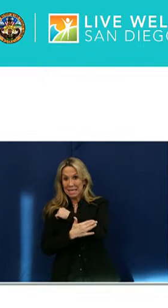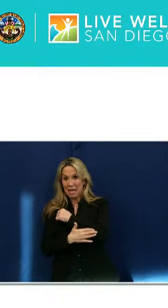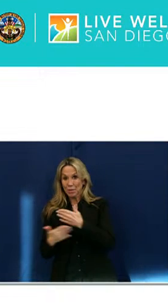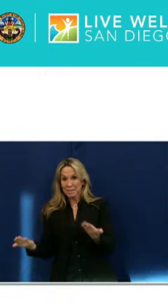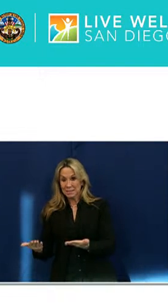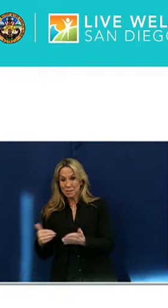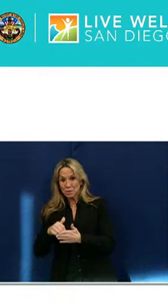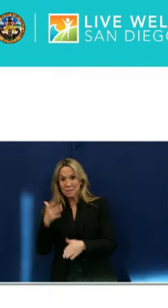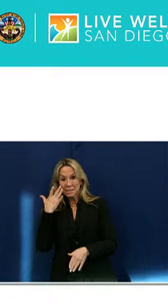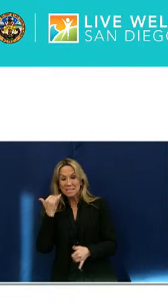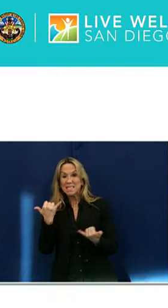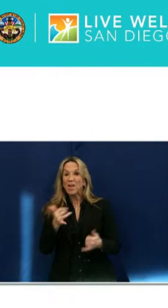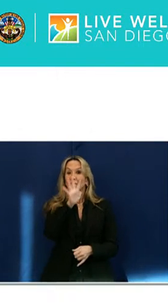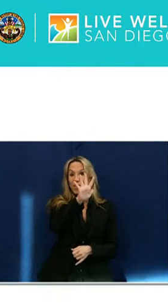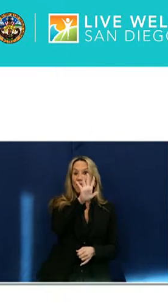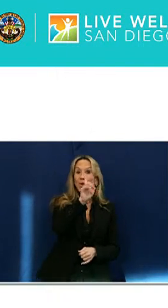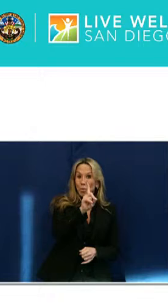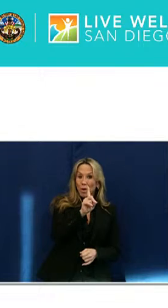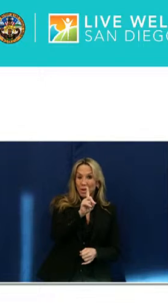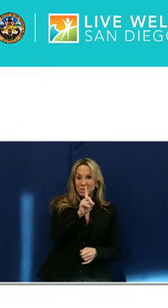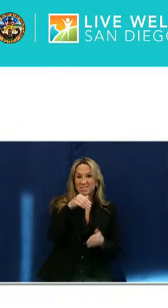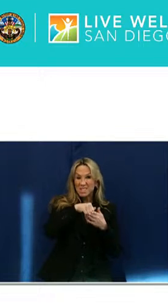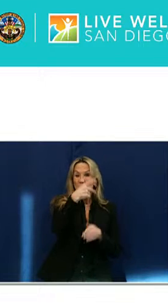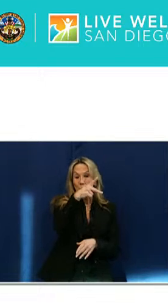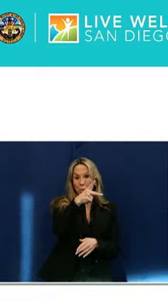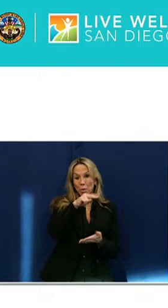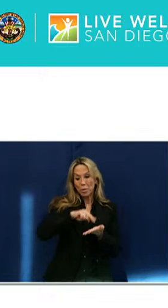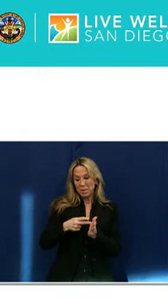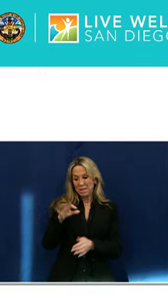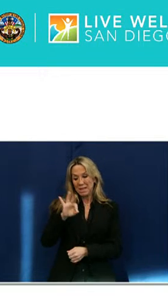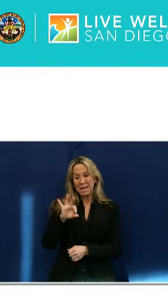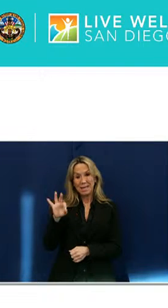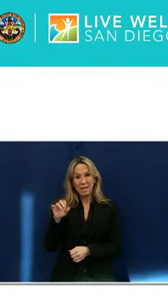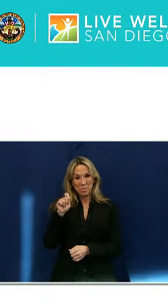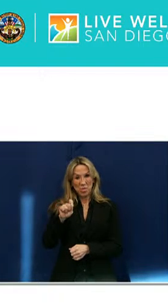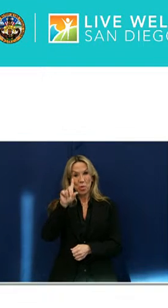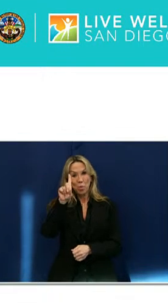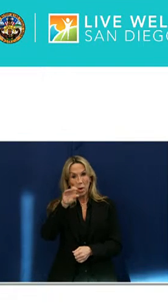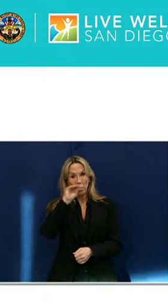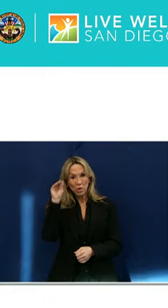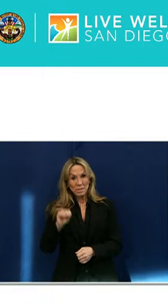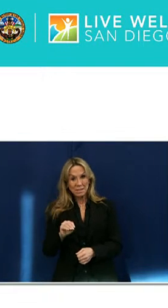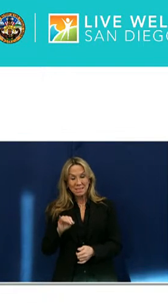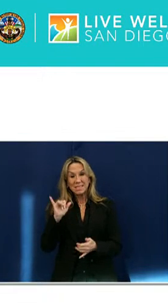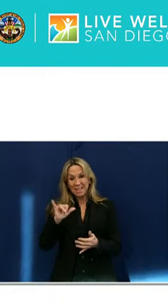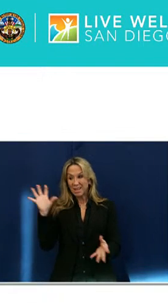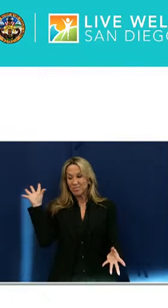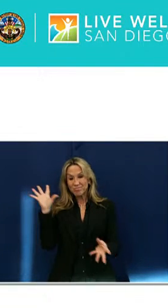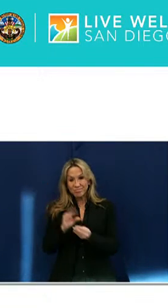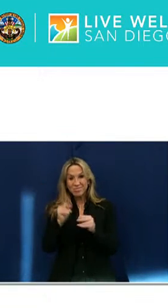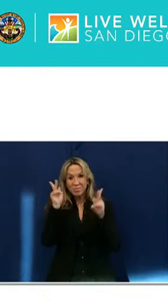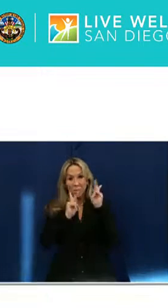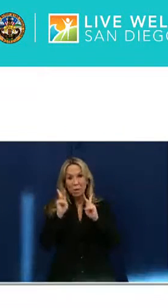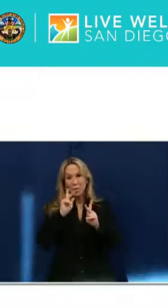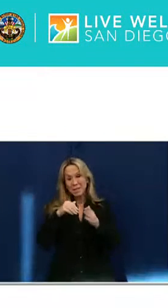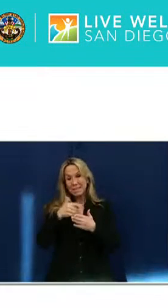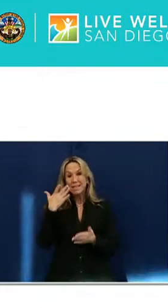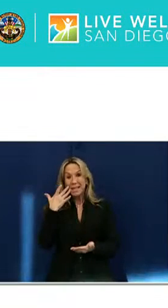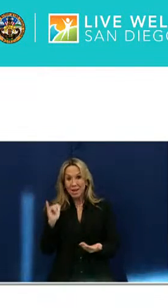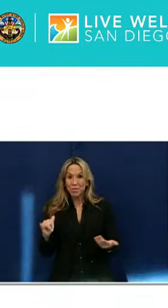the purple tier, representing 99.1% of the total population of California. In the next